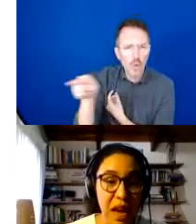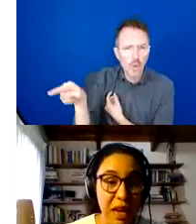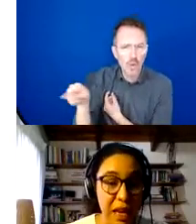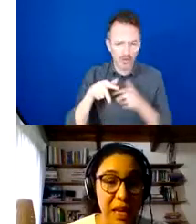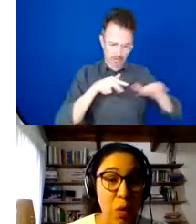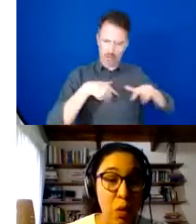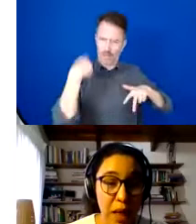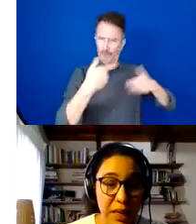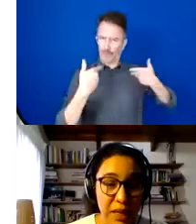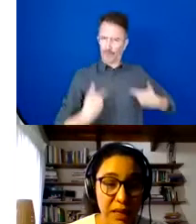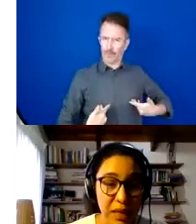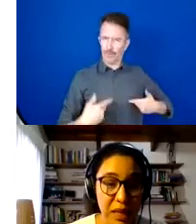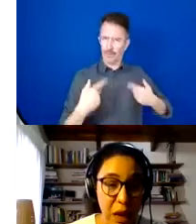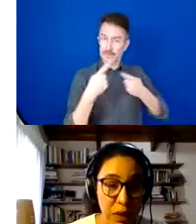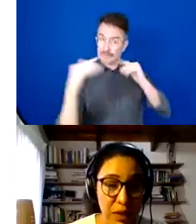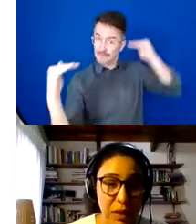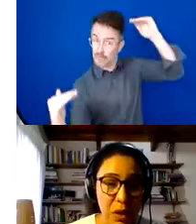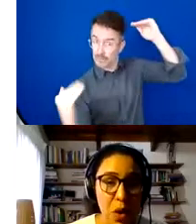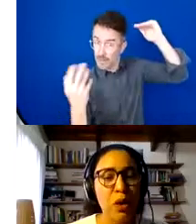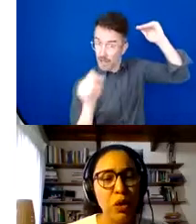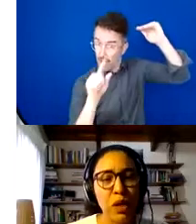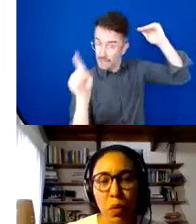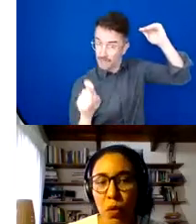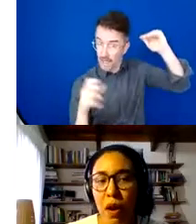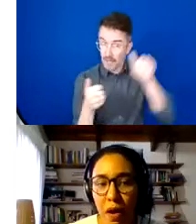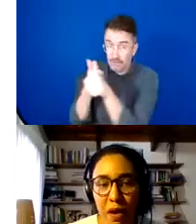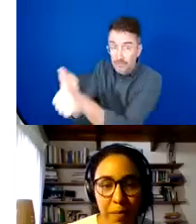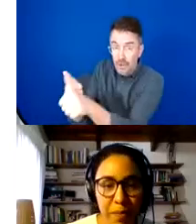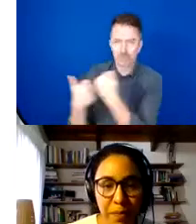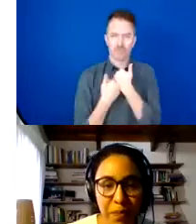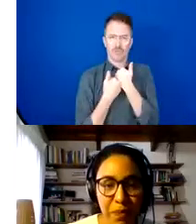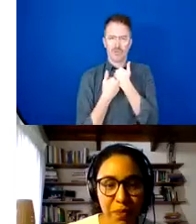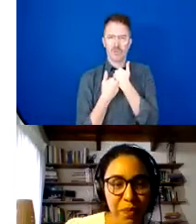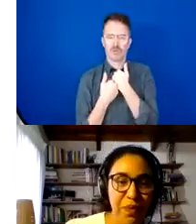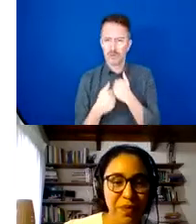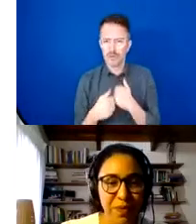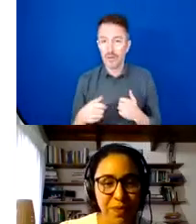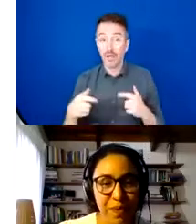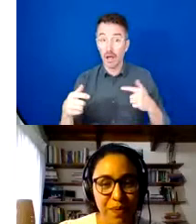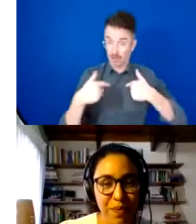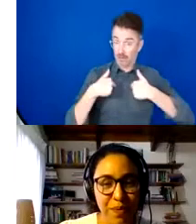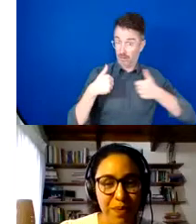existing inequalities, inequities, or doing more harm?